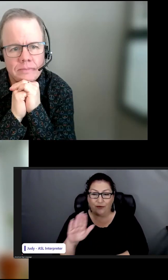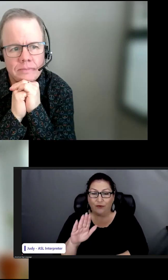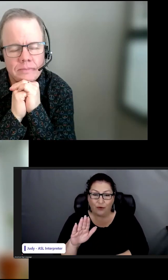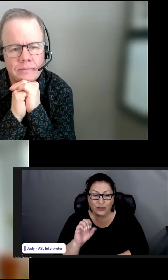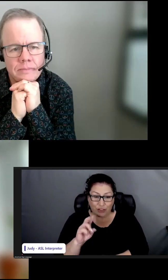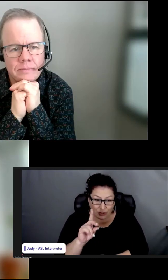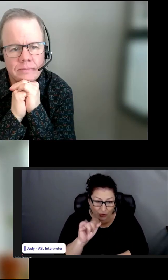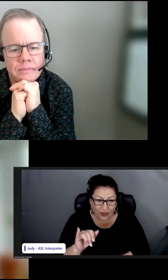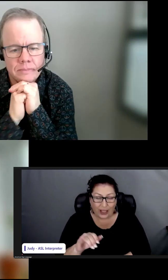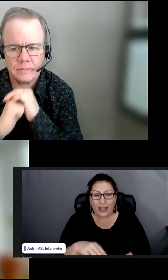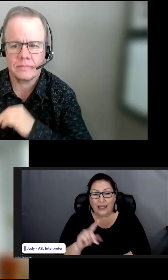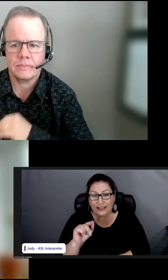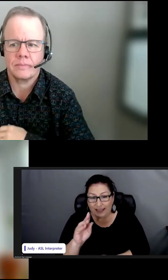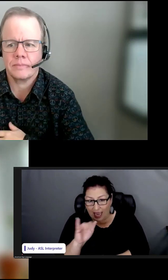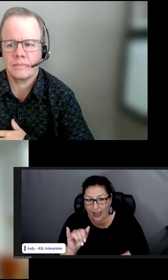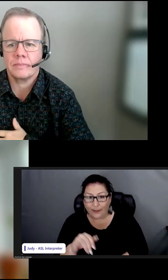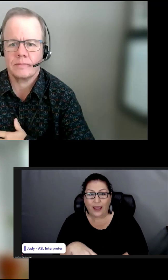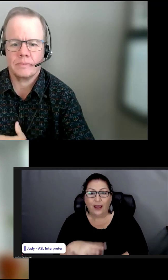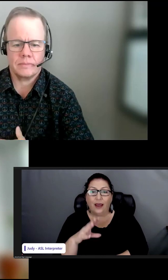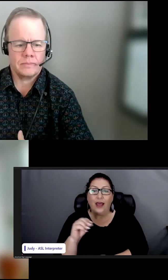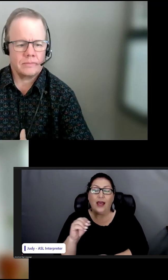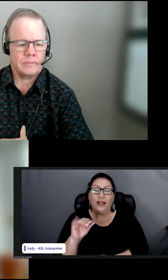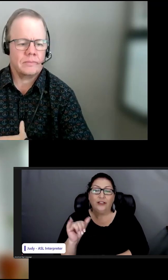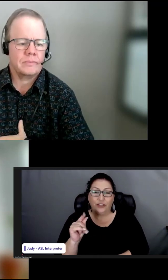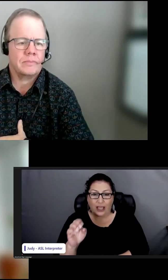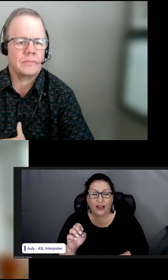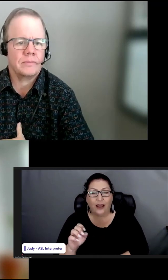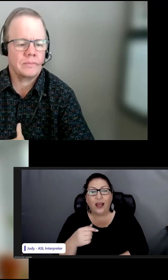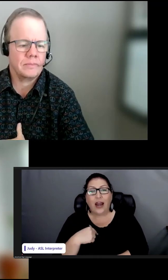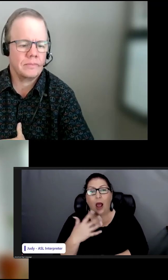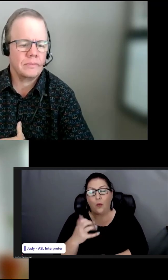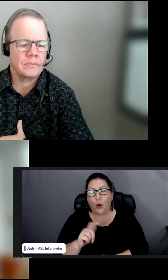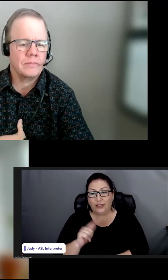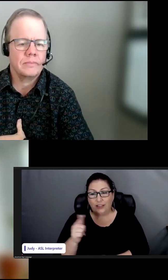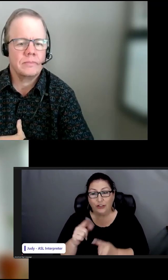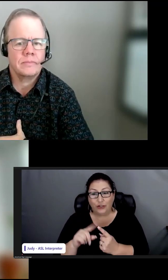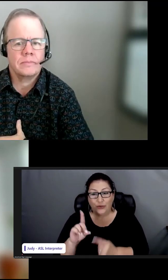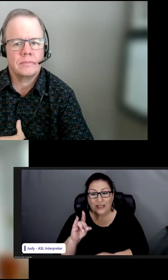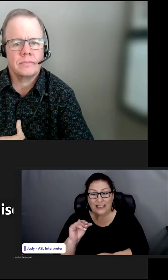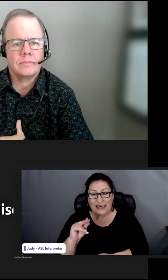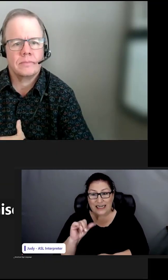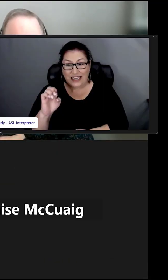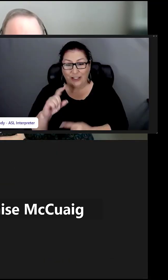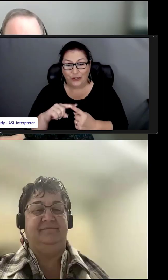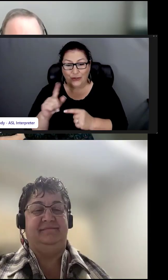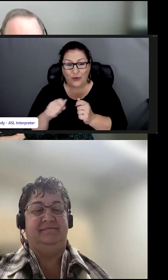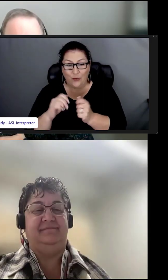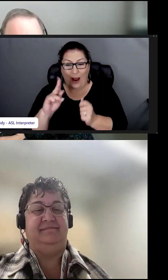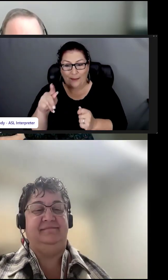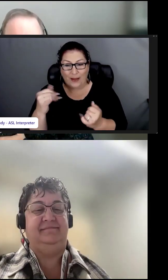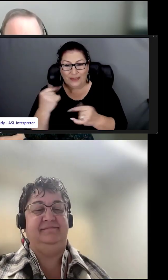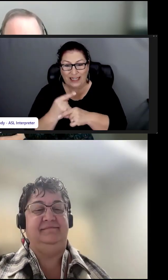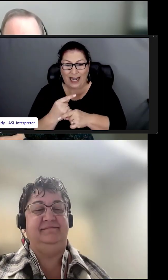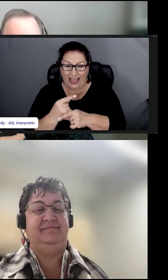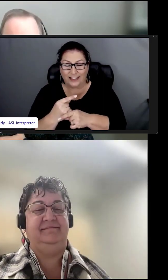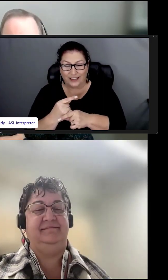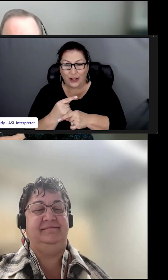and also Tammy in her absence. So I'd like to hand over to Denise to wrap up today's webinar.